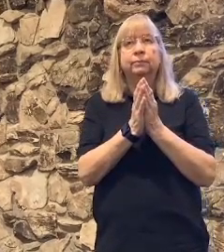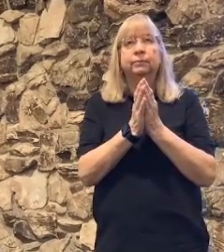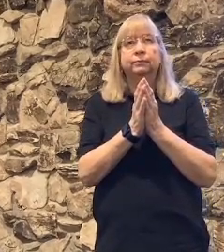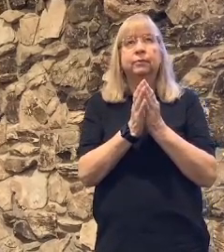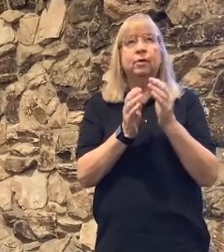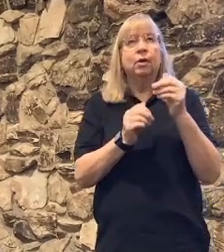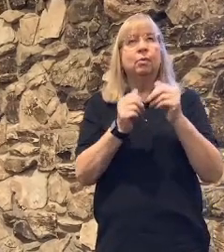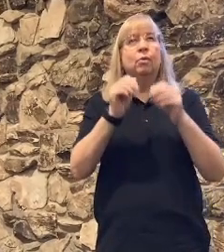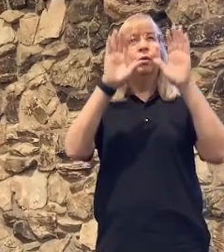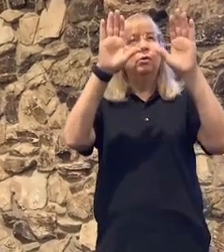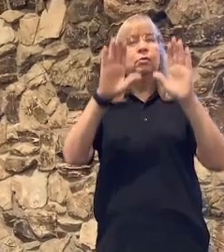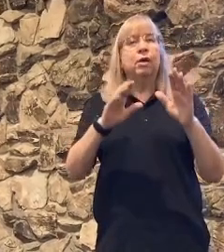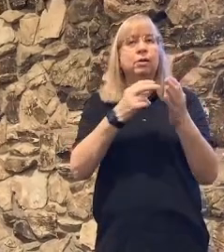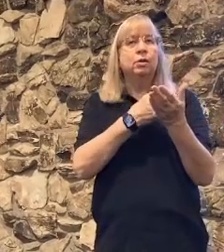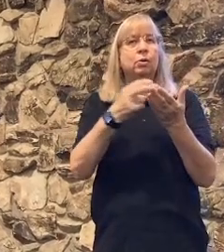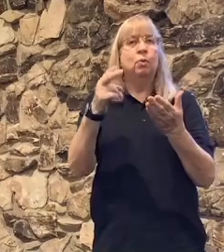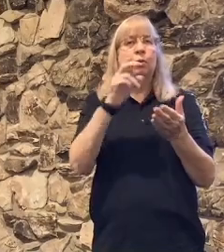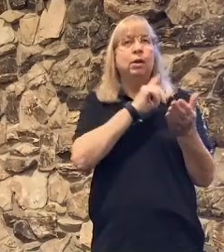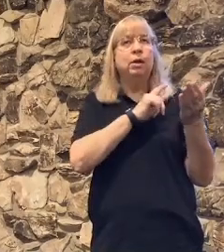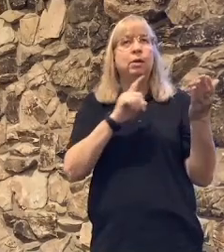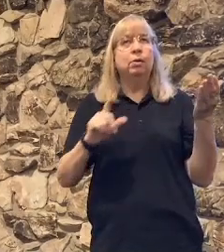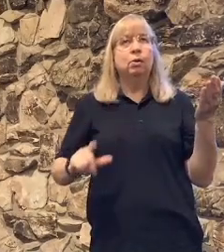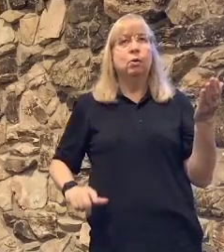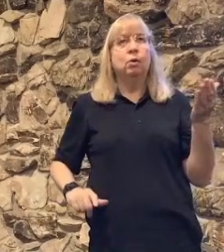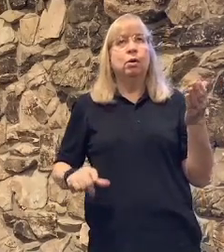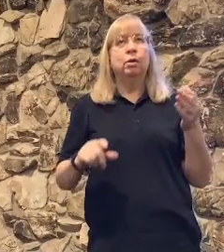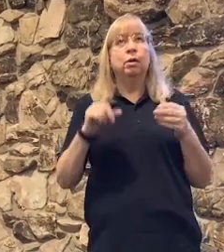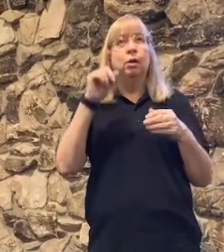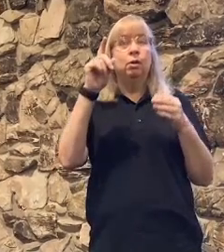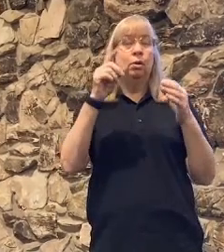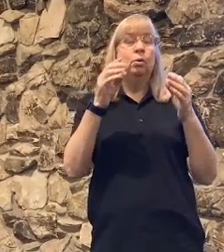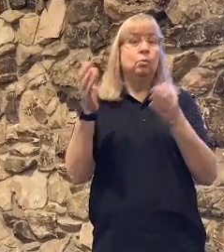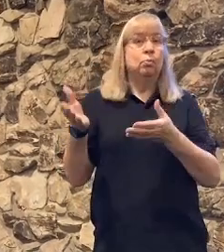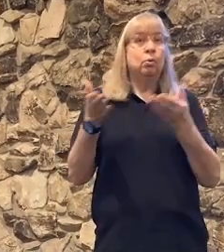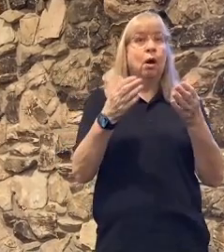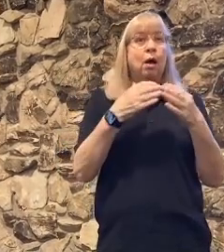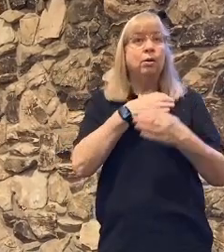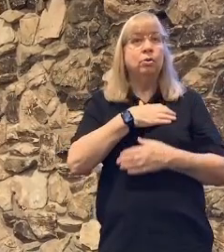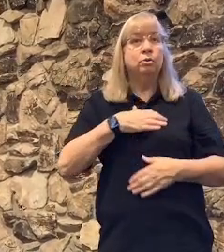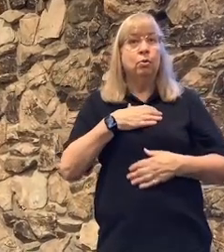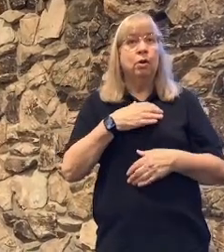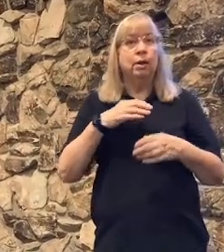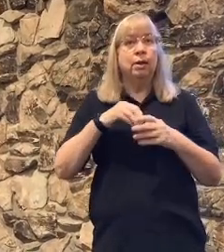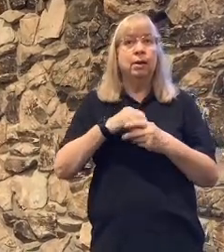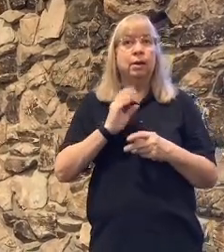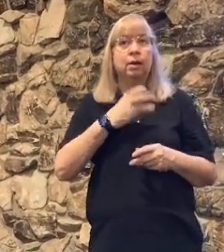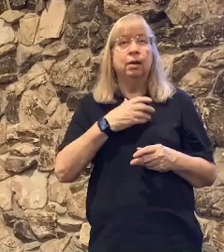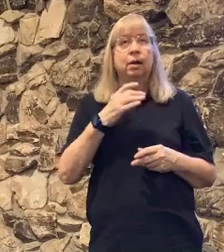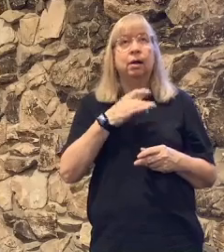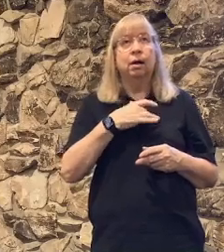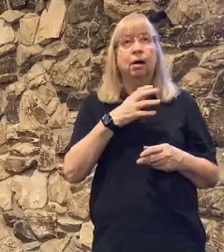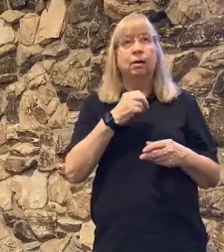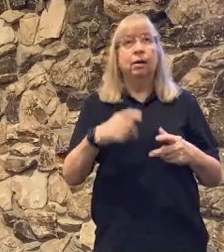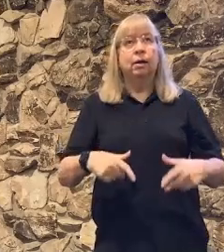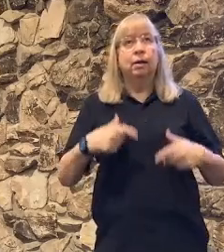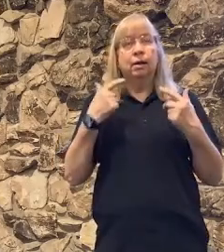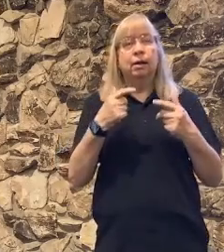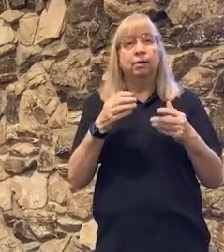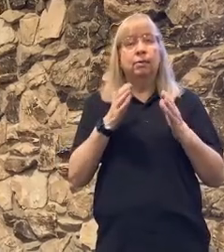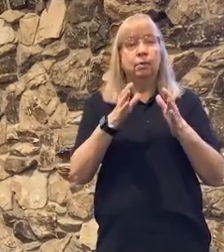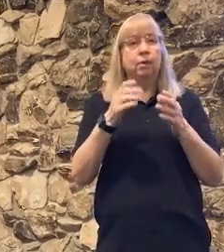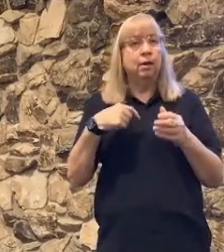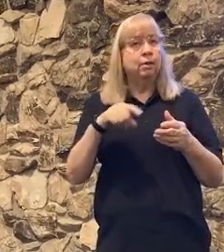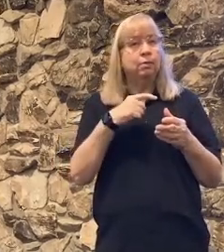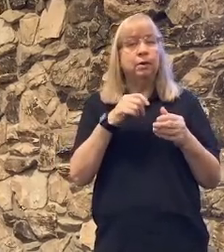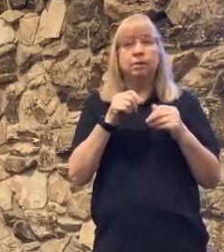Most gracious and holy Lord, you have brought joy into our hearts and into our lives in ways that we